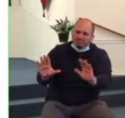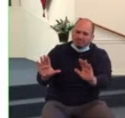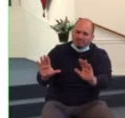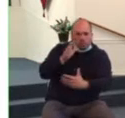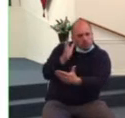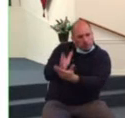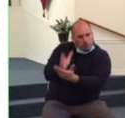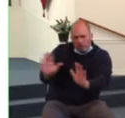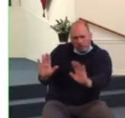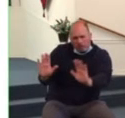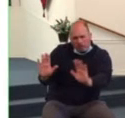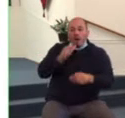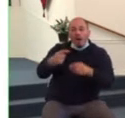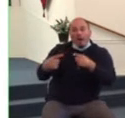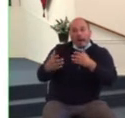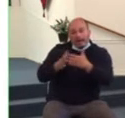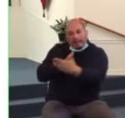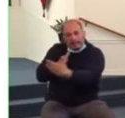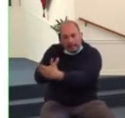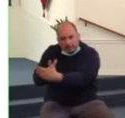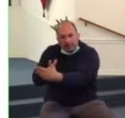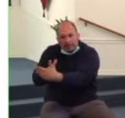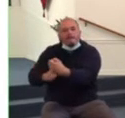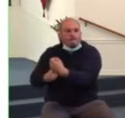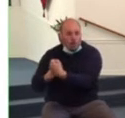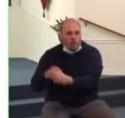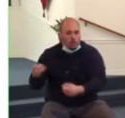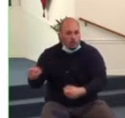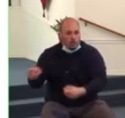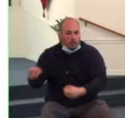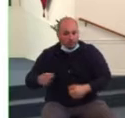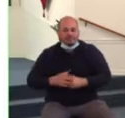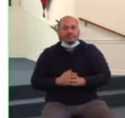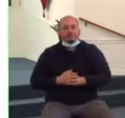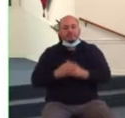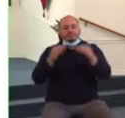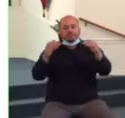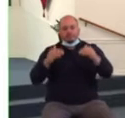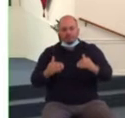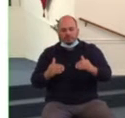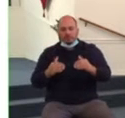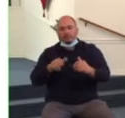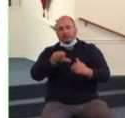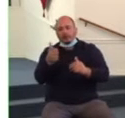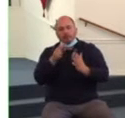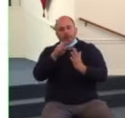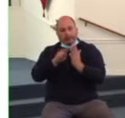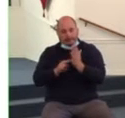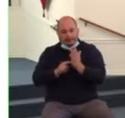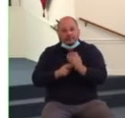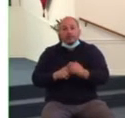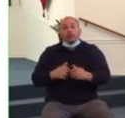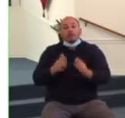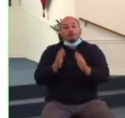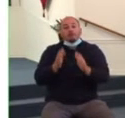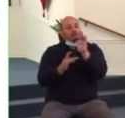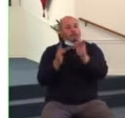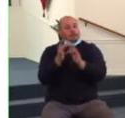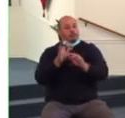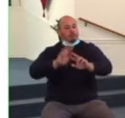Jesus resolutely set out for Jerusalem. And He sent messengers on ahead who went into a Samaritan village to get things ready for